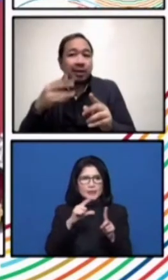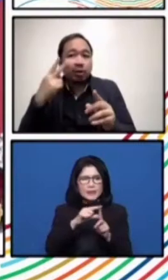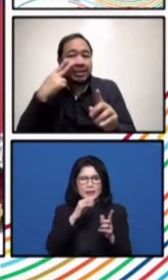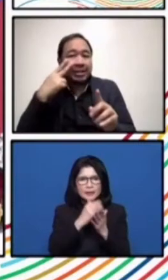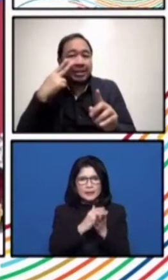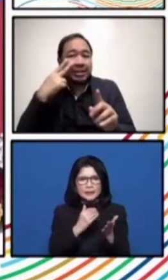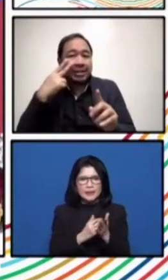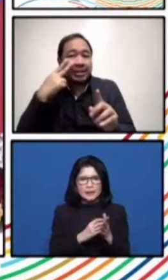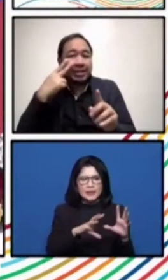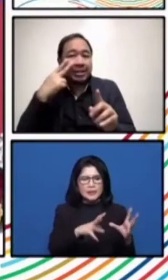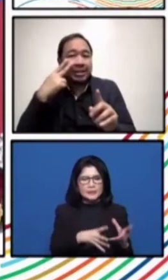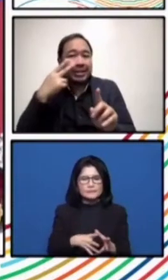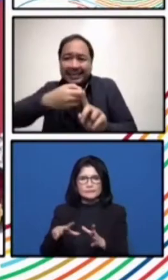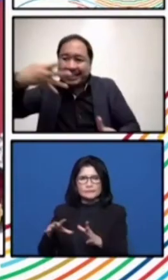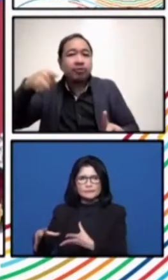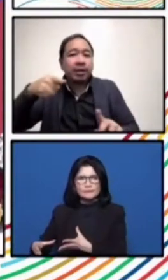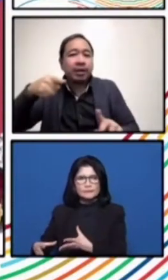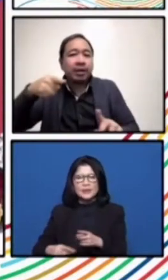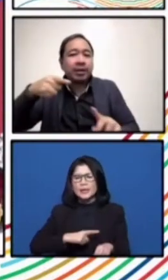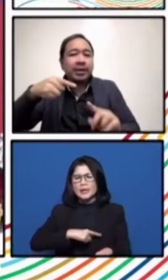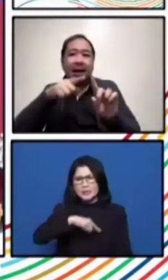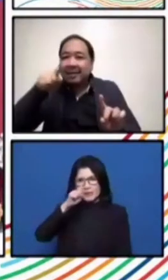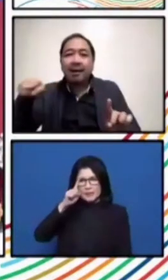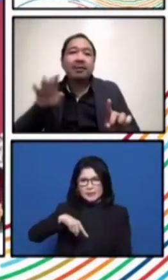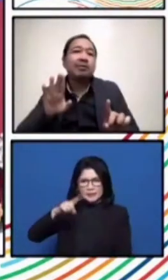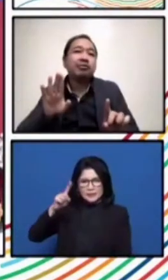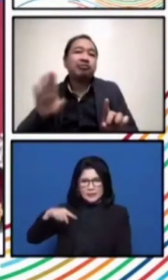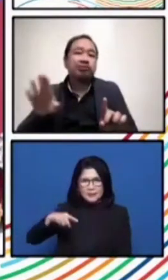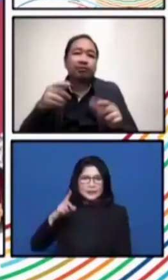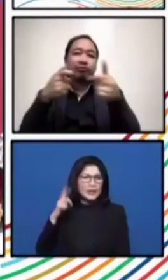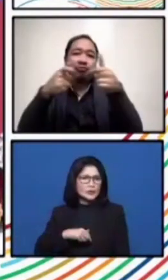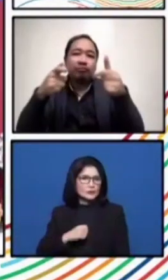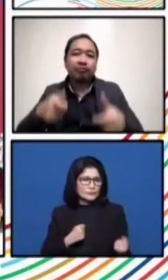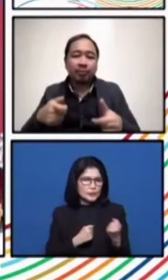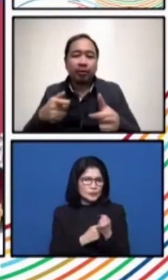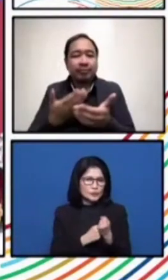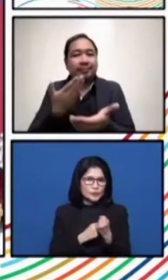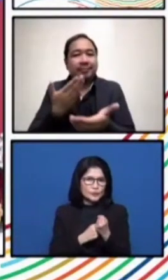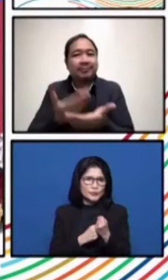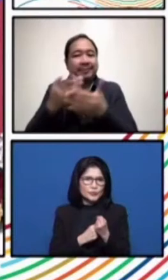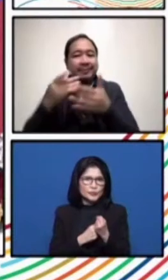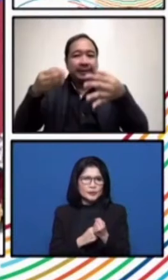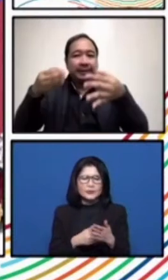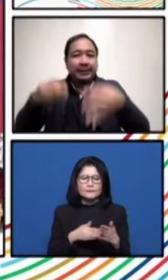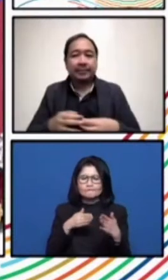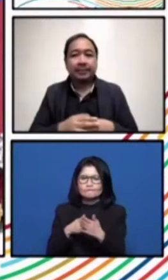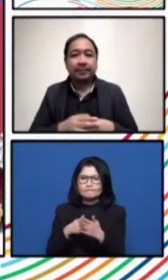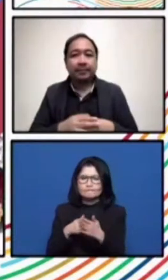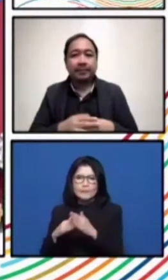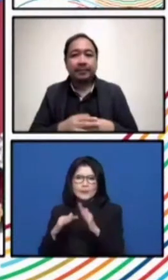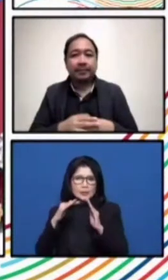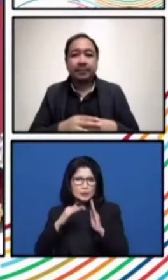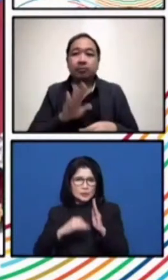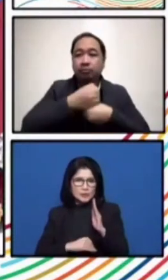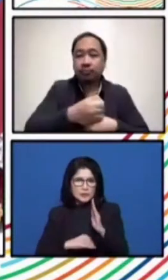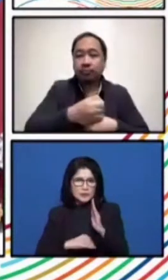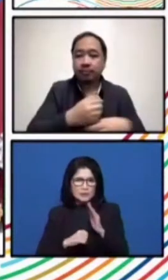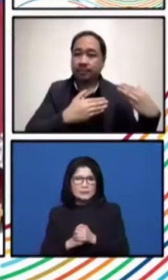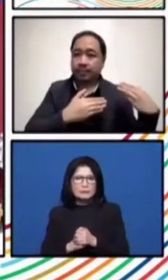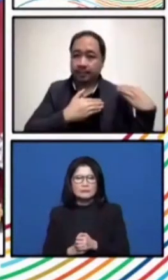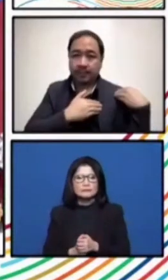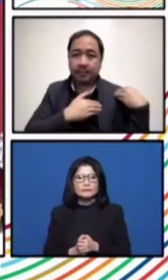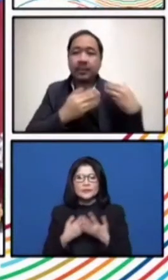enablers for this and to remove the barriers while Duty bearers make available the opportunities and platforms to ensure